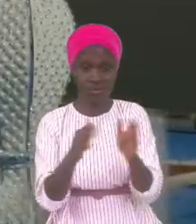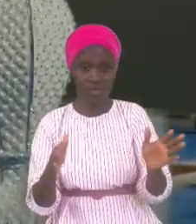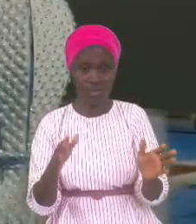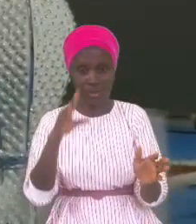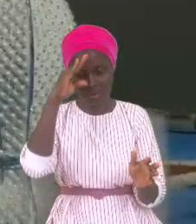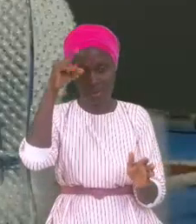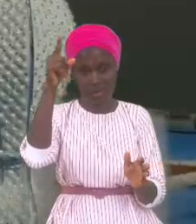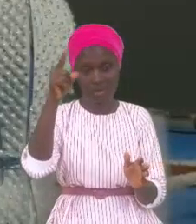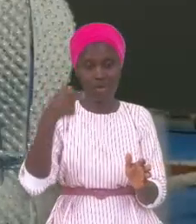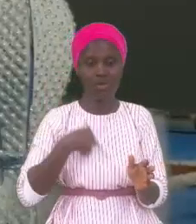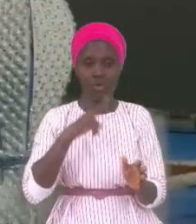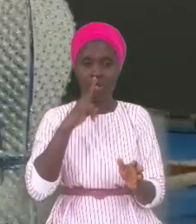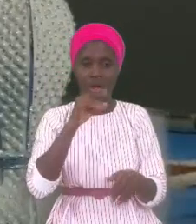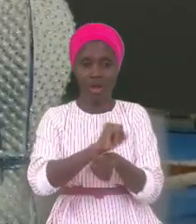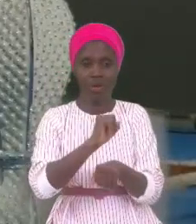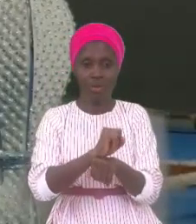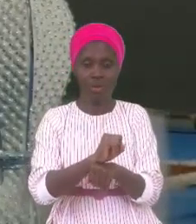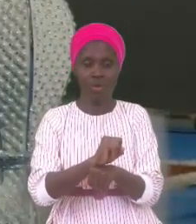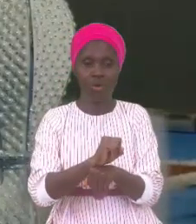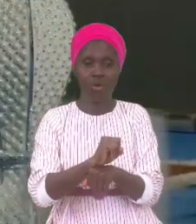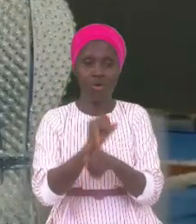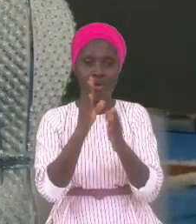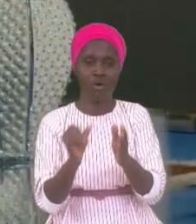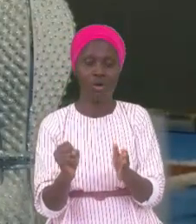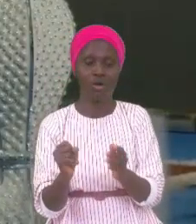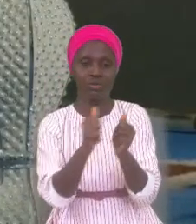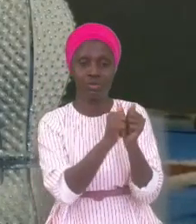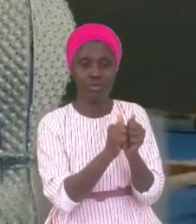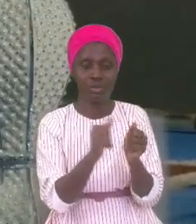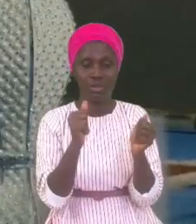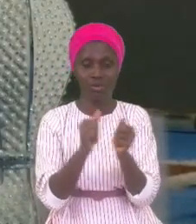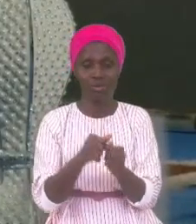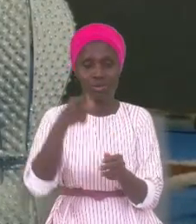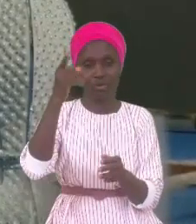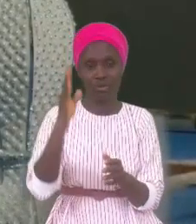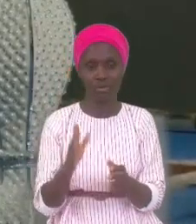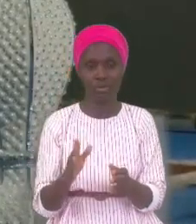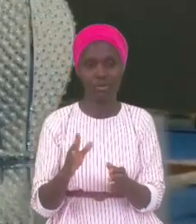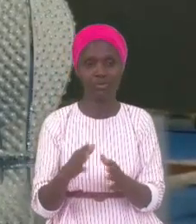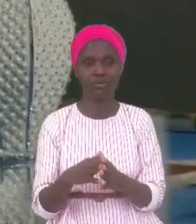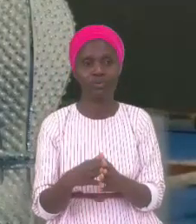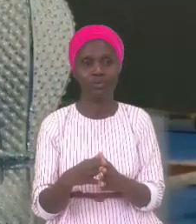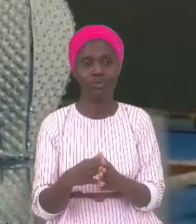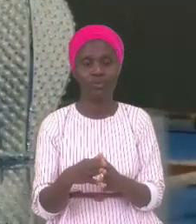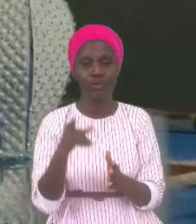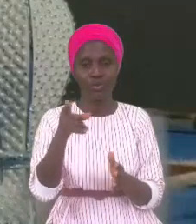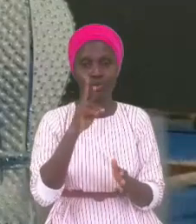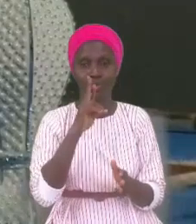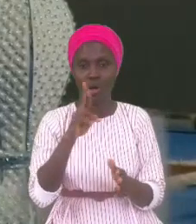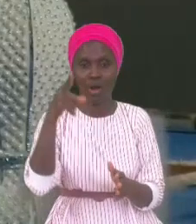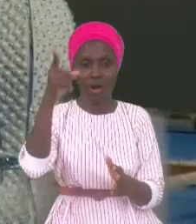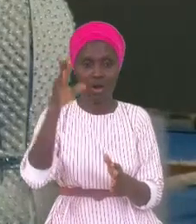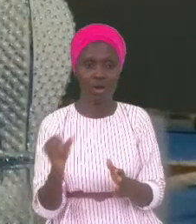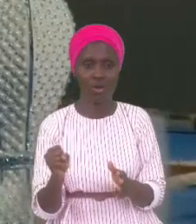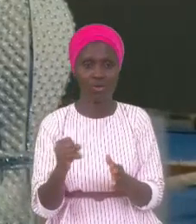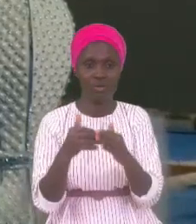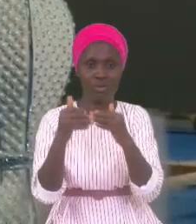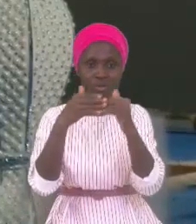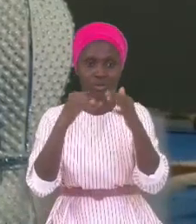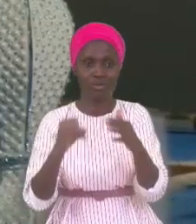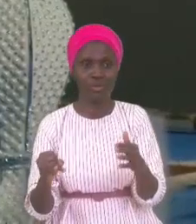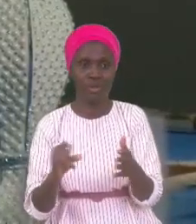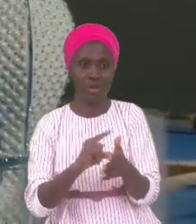with God. And ye are God's husbandry. Ye are God's building. Then